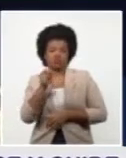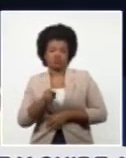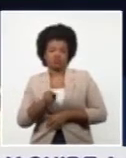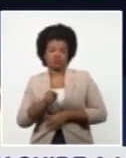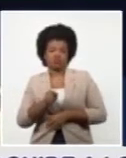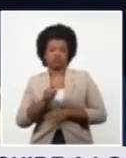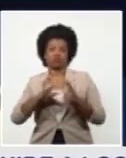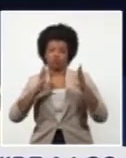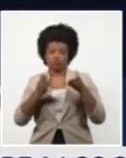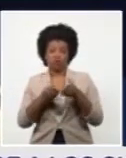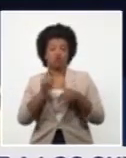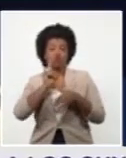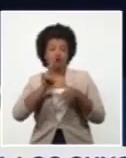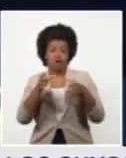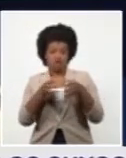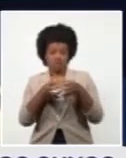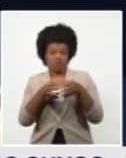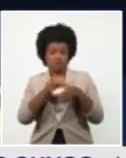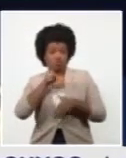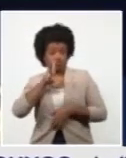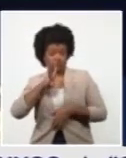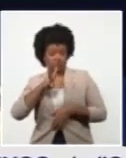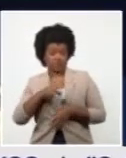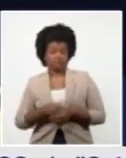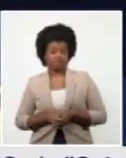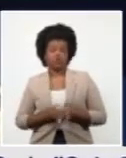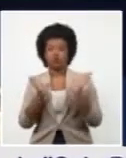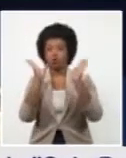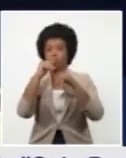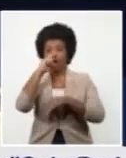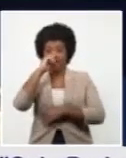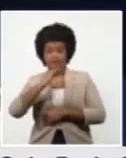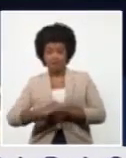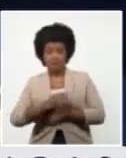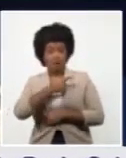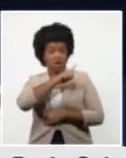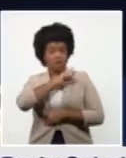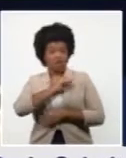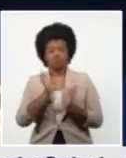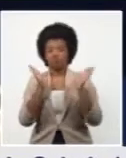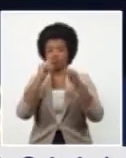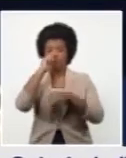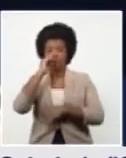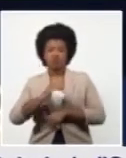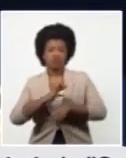5 cases, and under 40 with 4 cases.